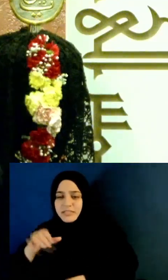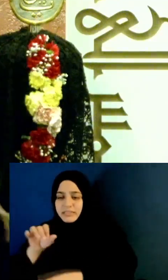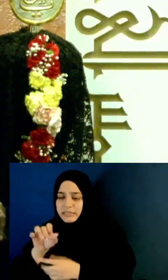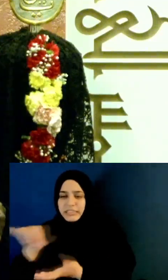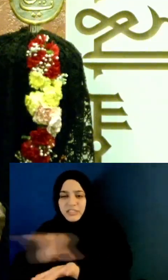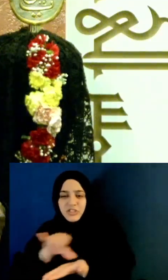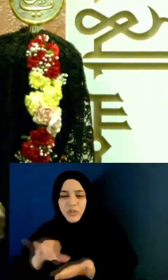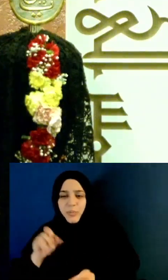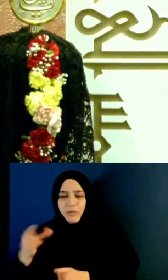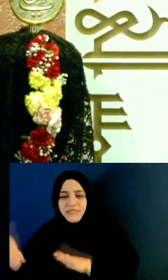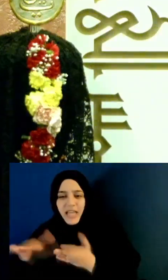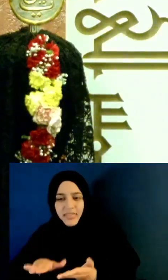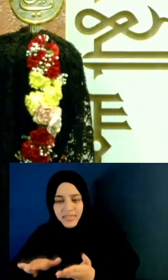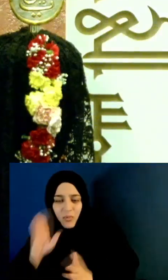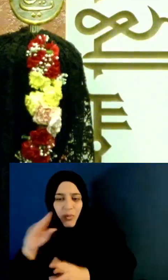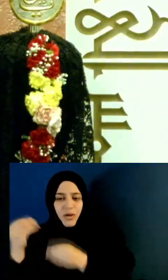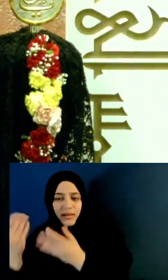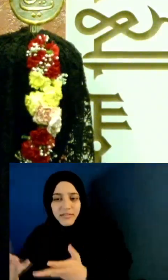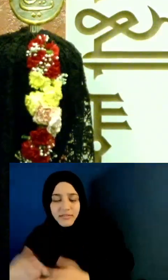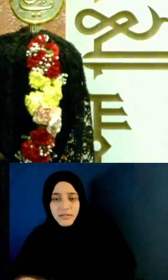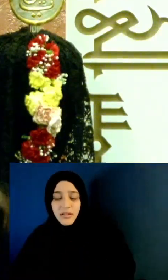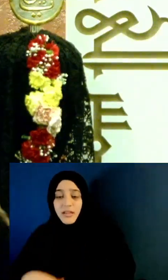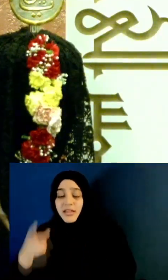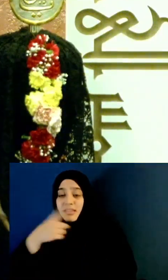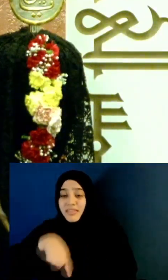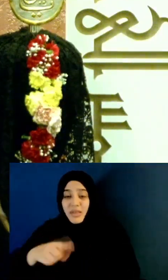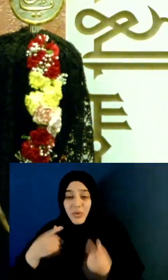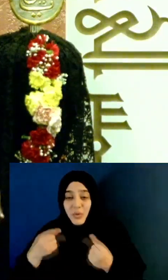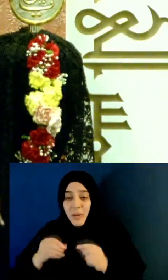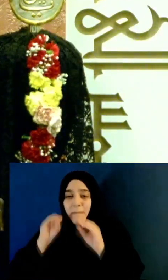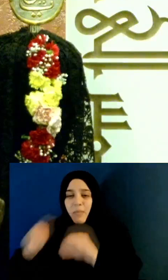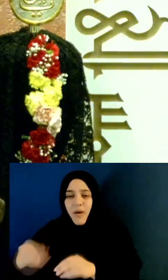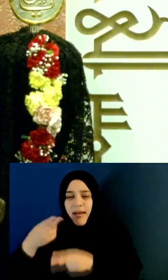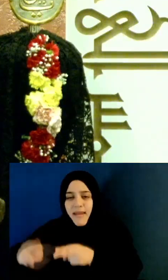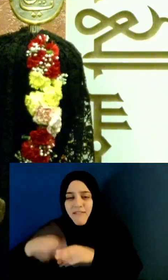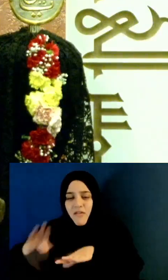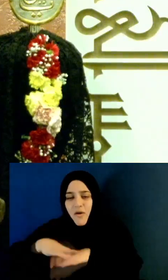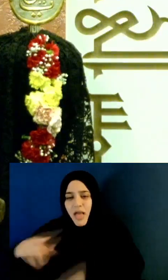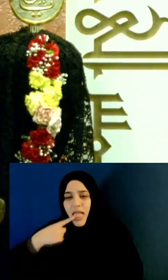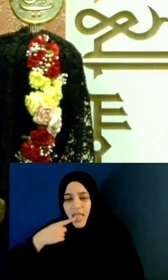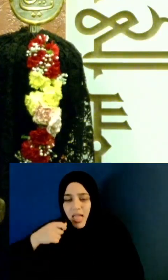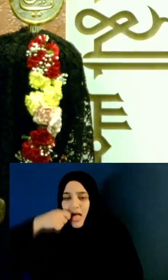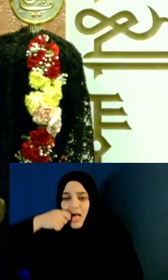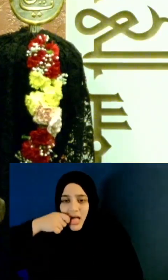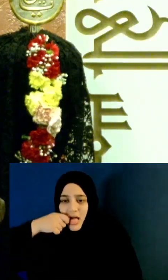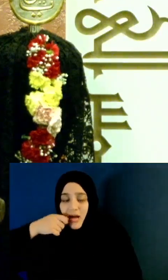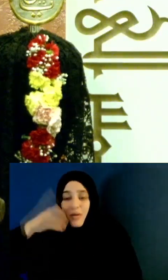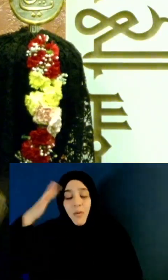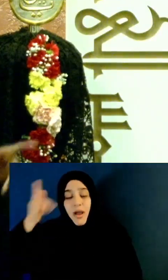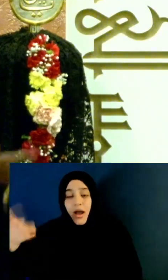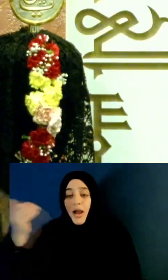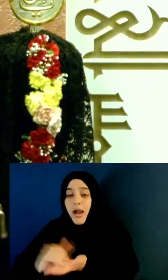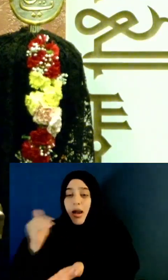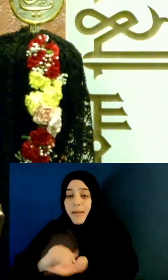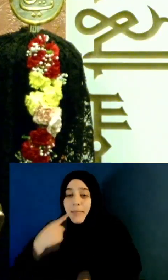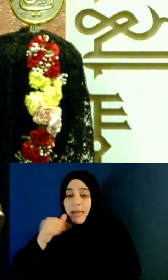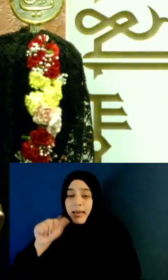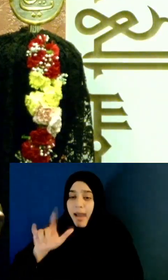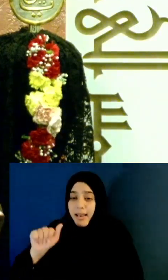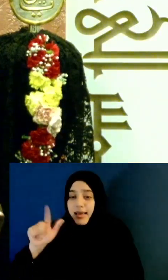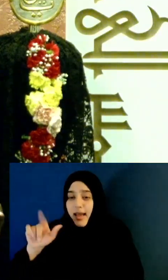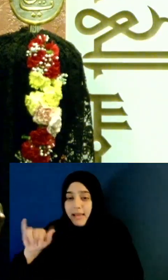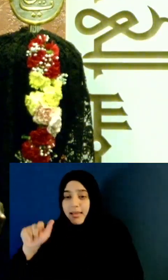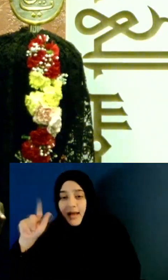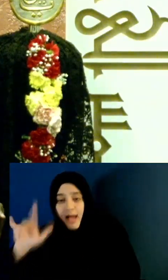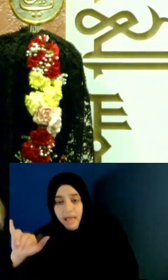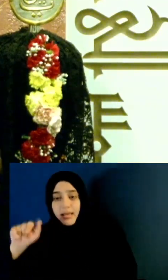They placed knife on his tongue because he was talking Ali, Ali, Ali, Ali, Ali, Ali, Ali, Ali. So